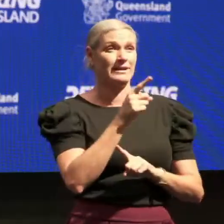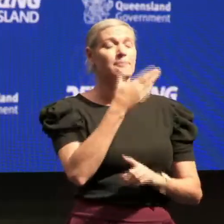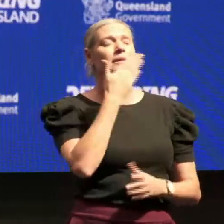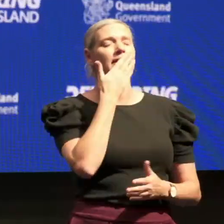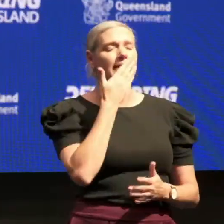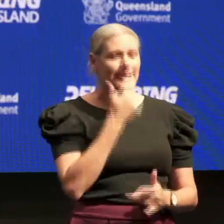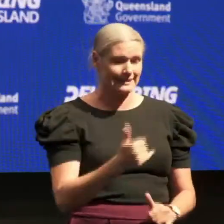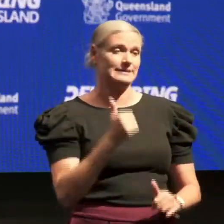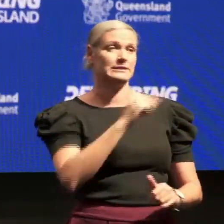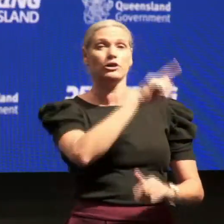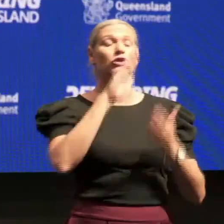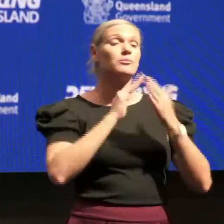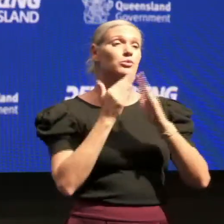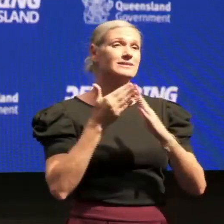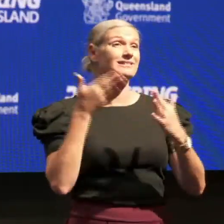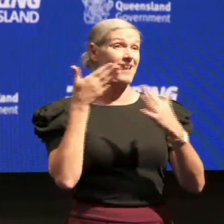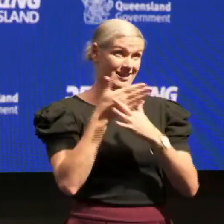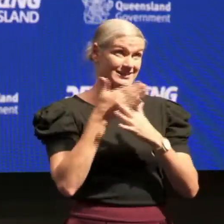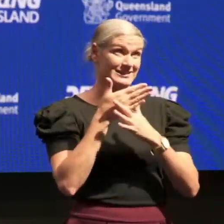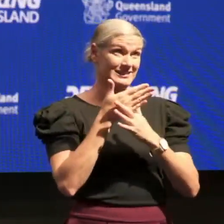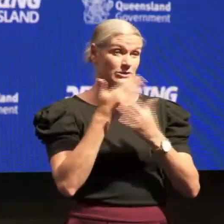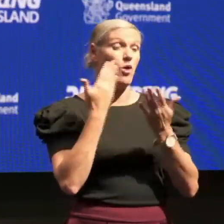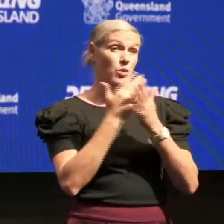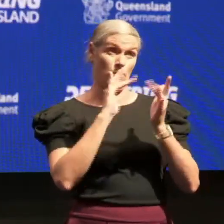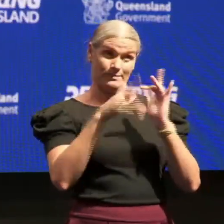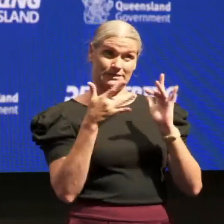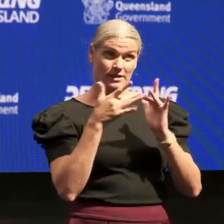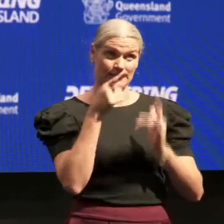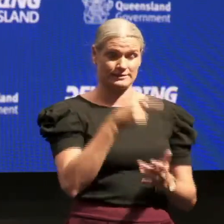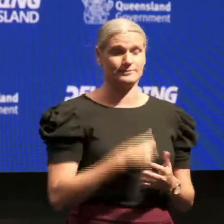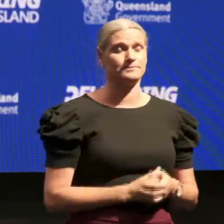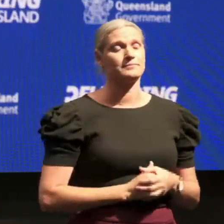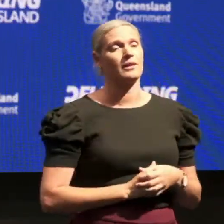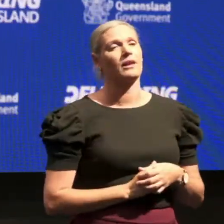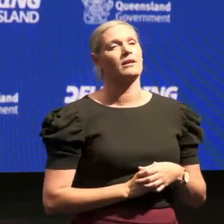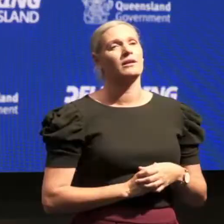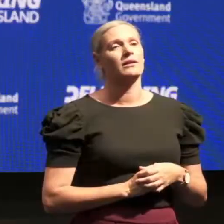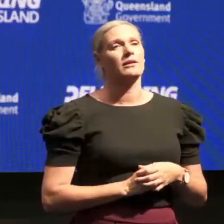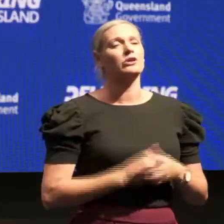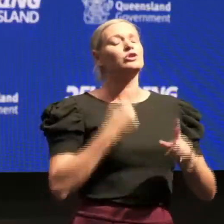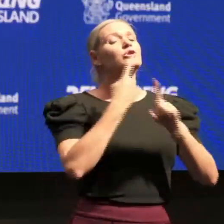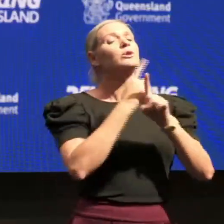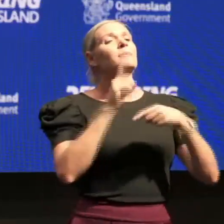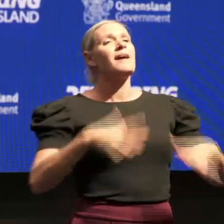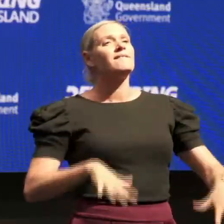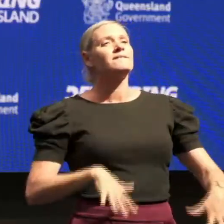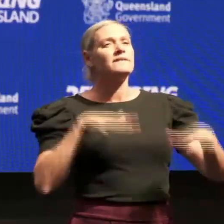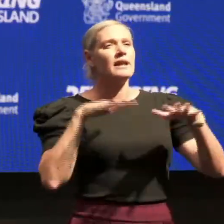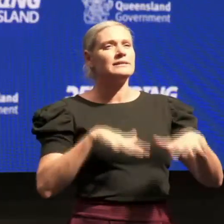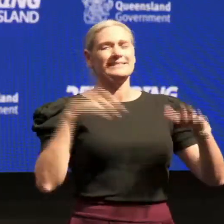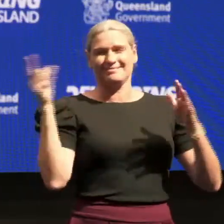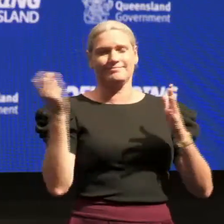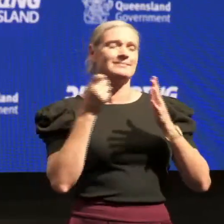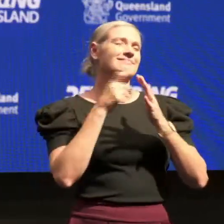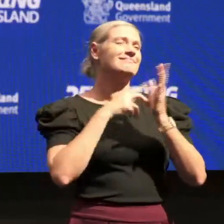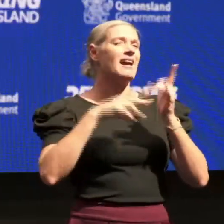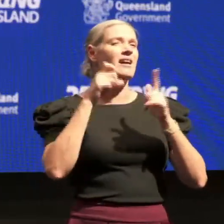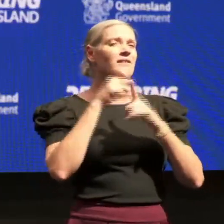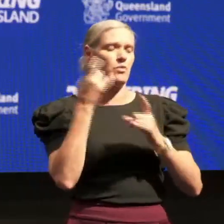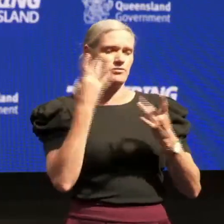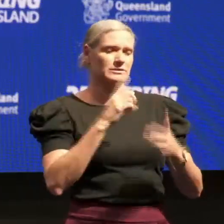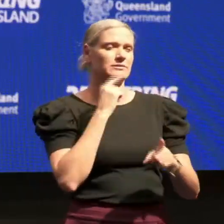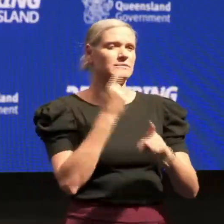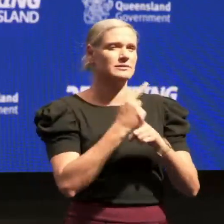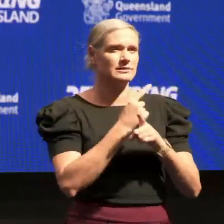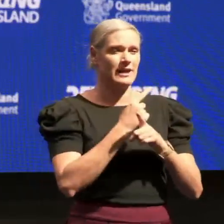encourage communities to access on the Bureau's website. So in regards to flooding, and the Premier highlighted the